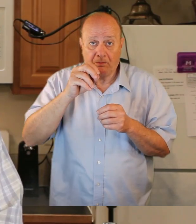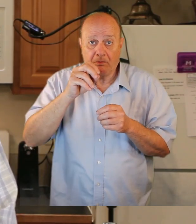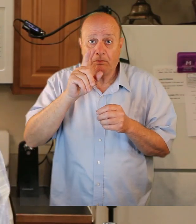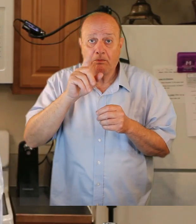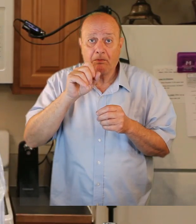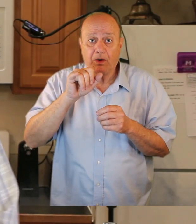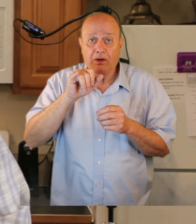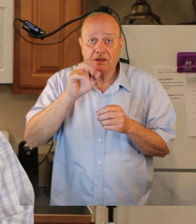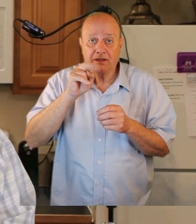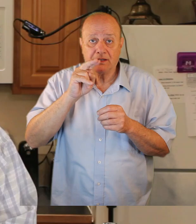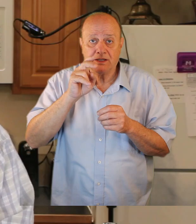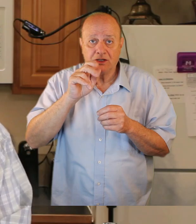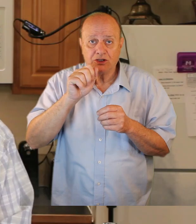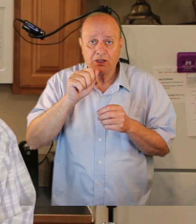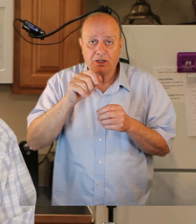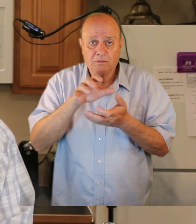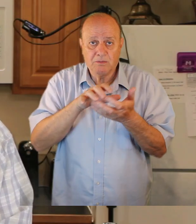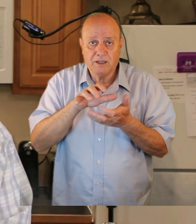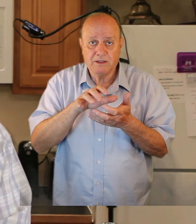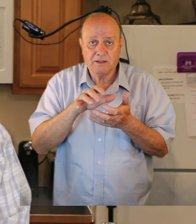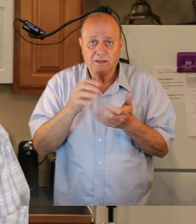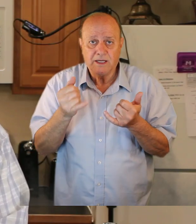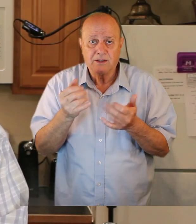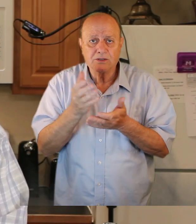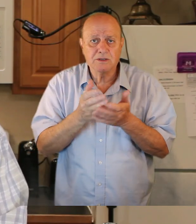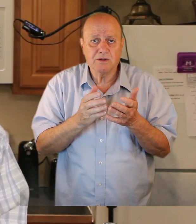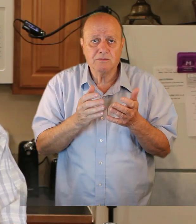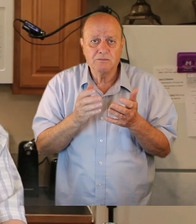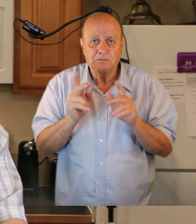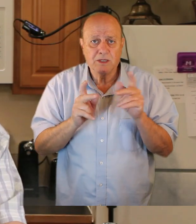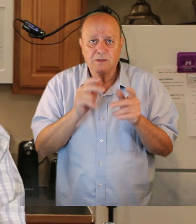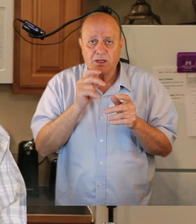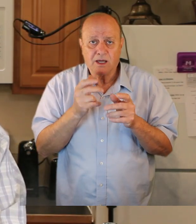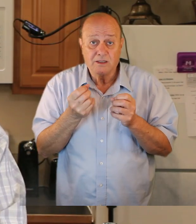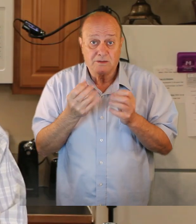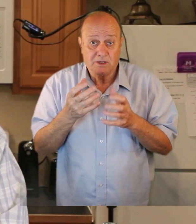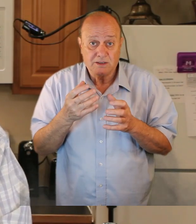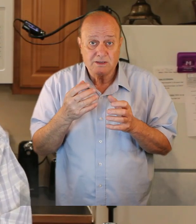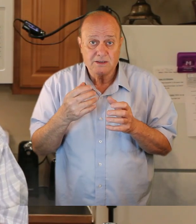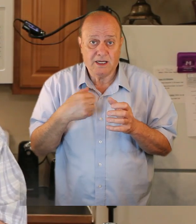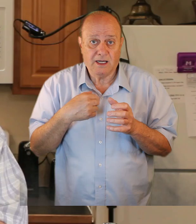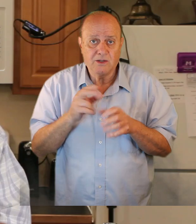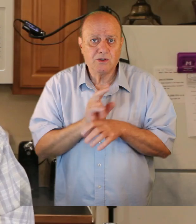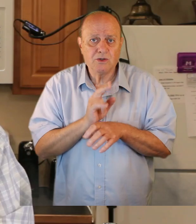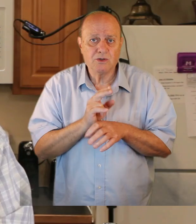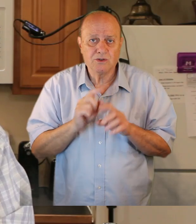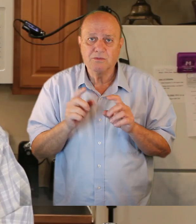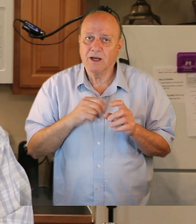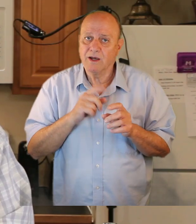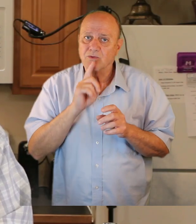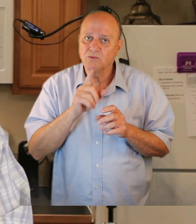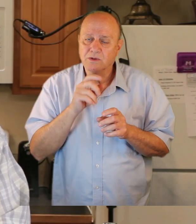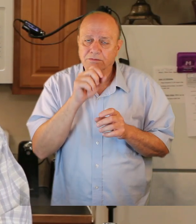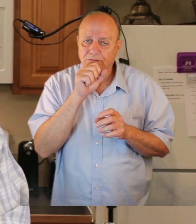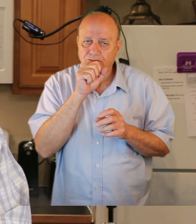and I want a good flavor on that. Some people don't put quite as much as I do, but I really like that blend